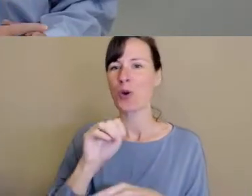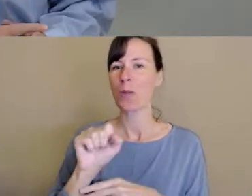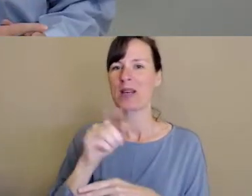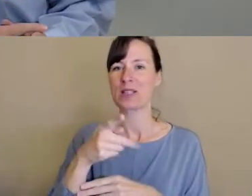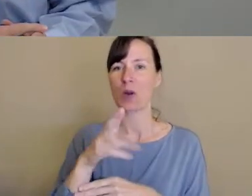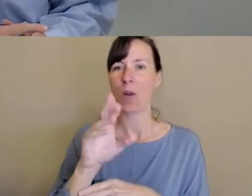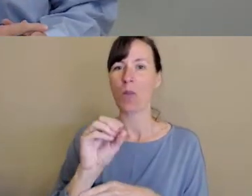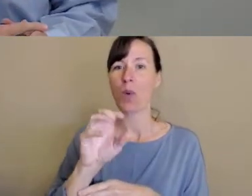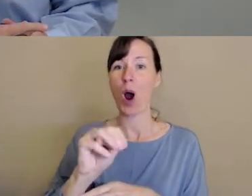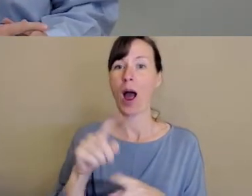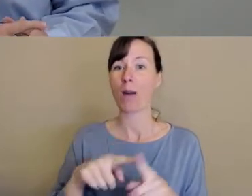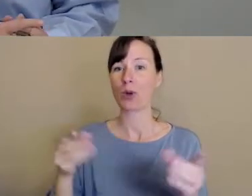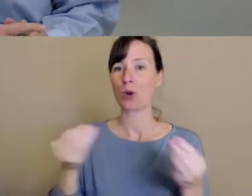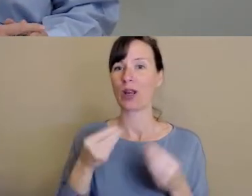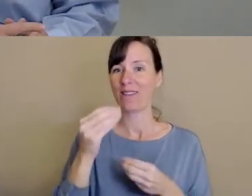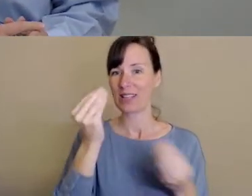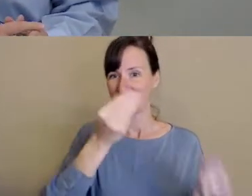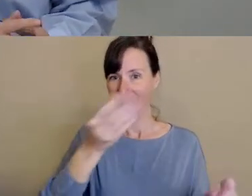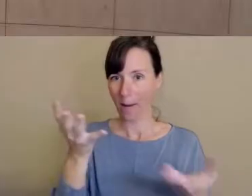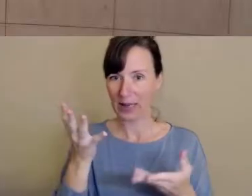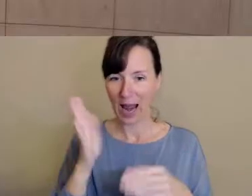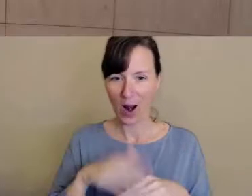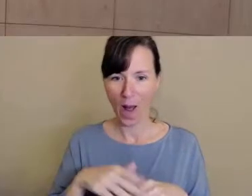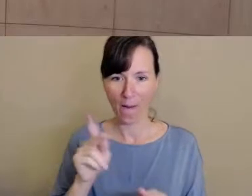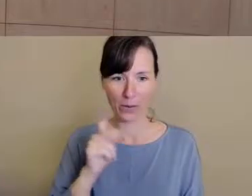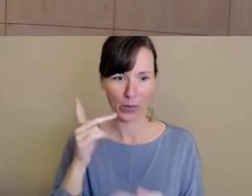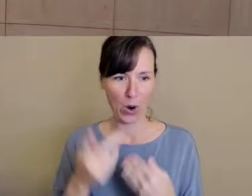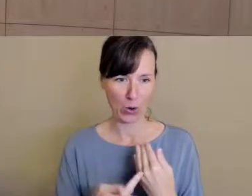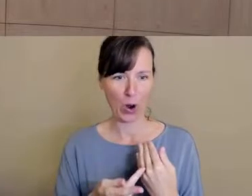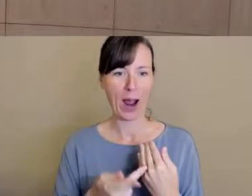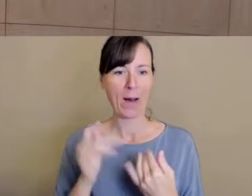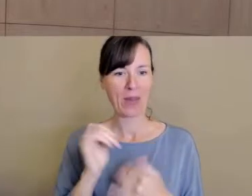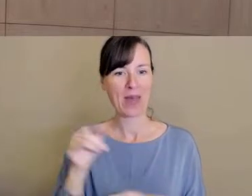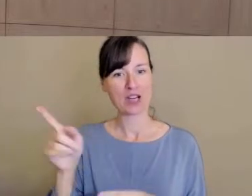that she spearheads, the compost program.